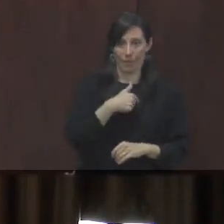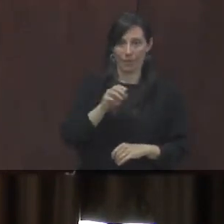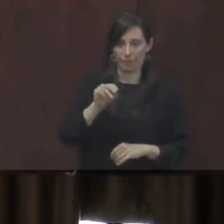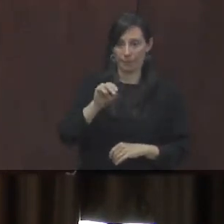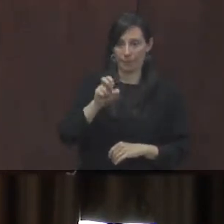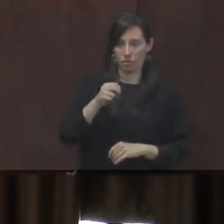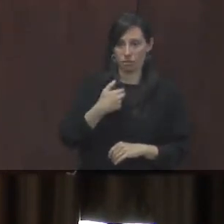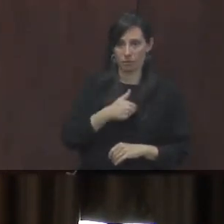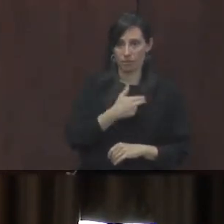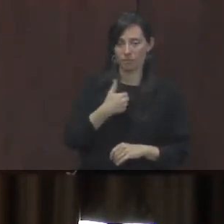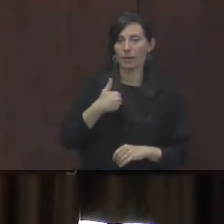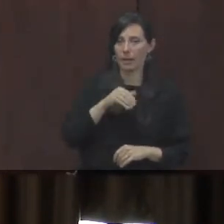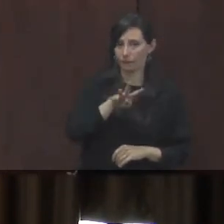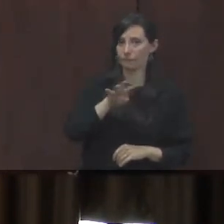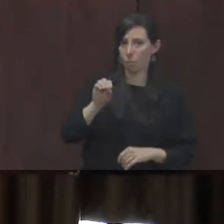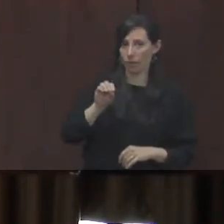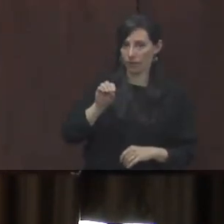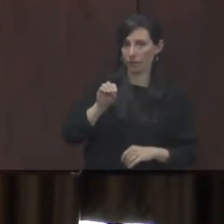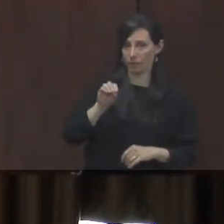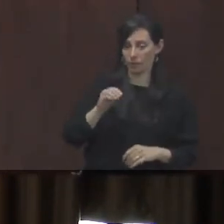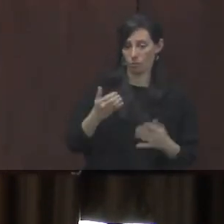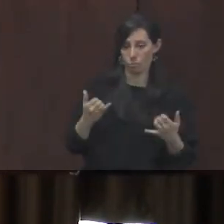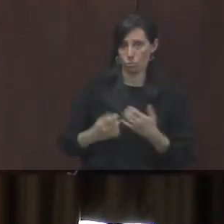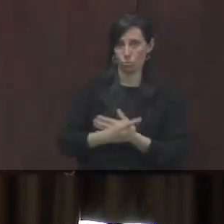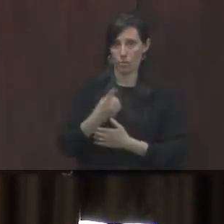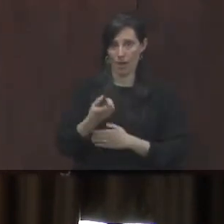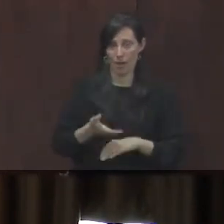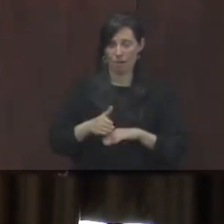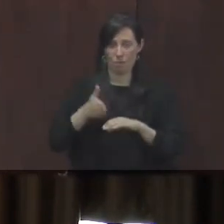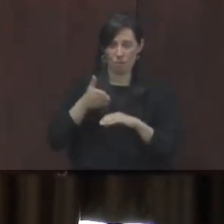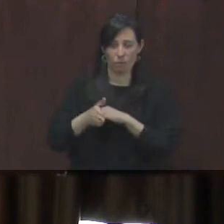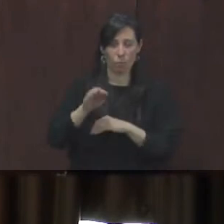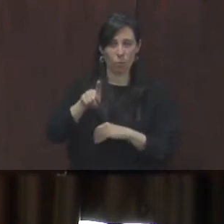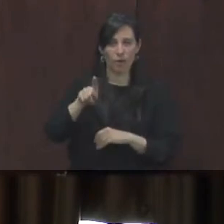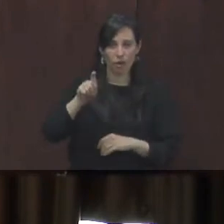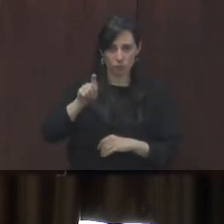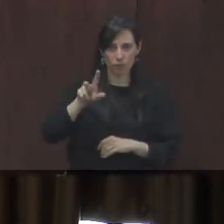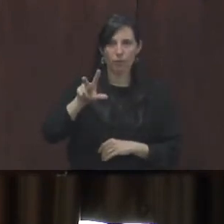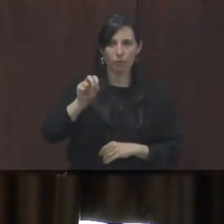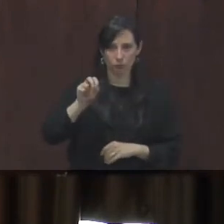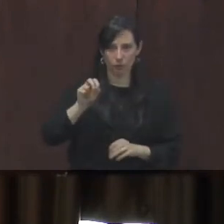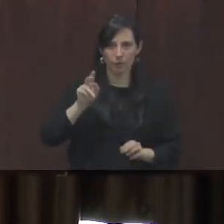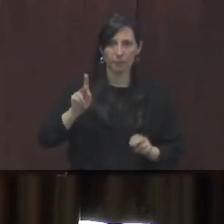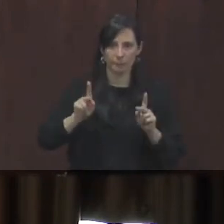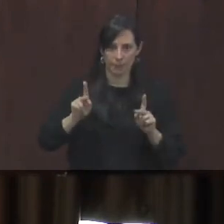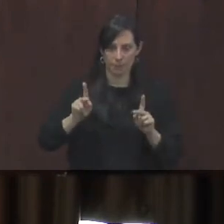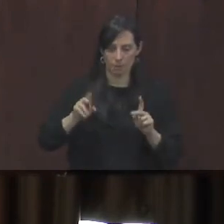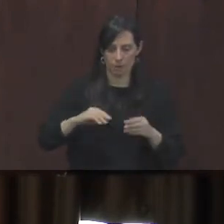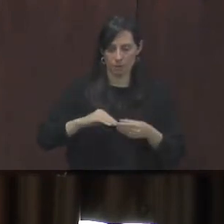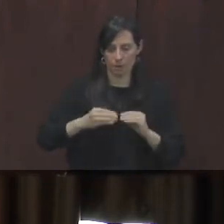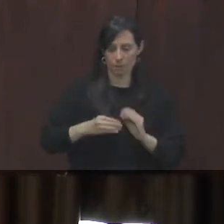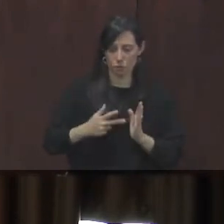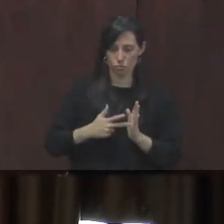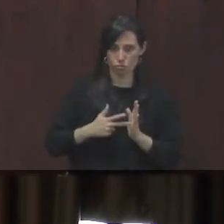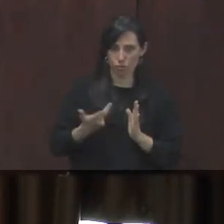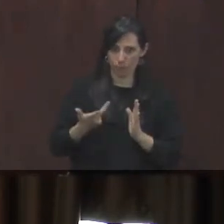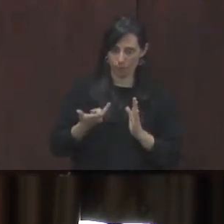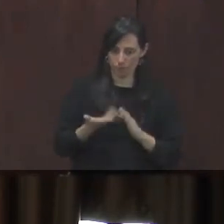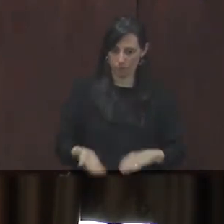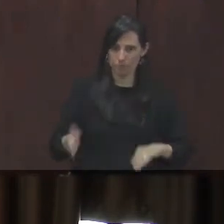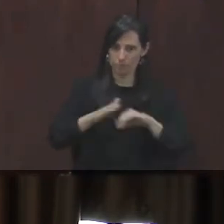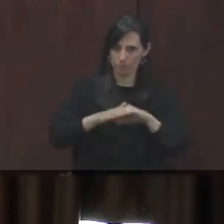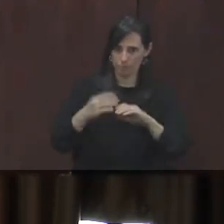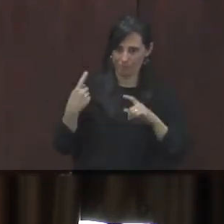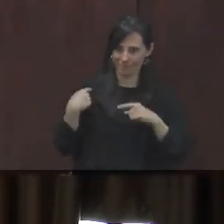hospital. And today we are at over 130 at Mission. So we've more than tripled our numbers in 2